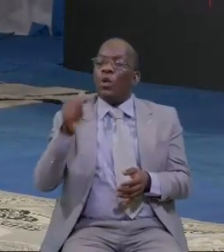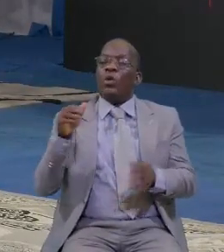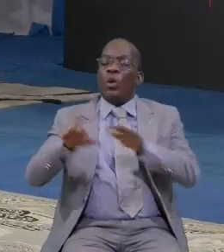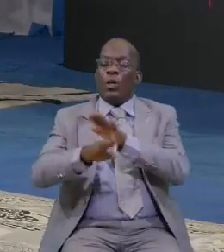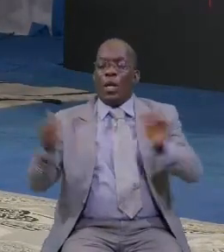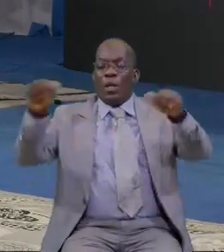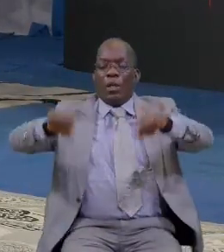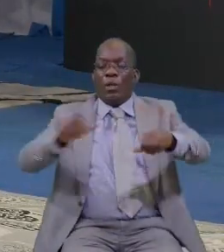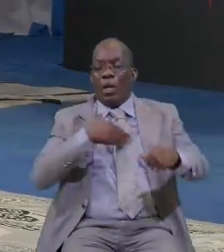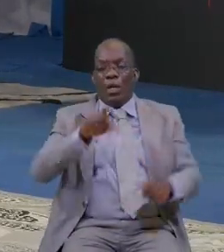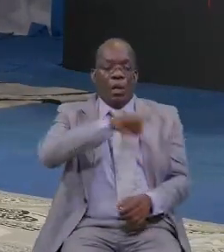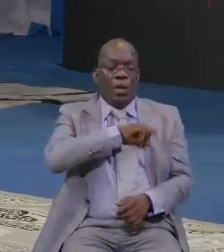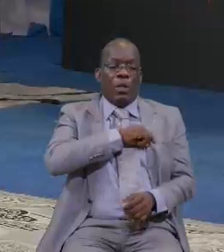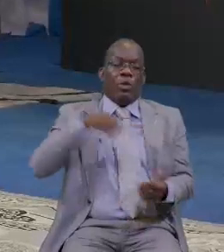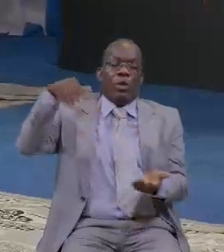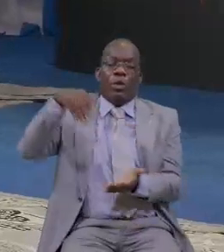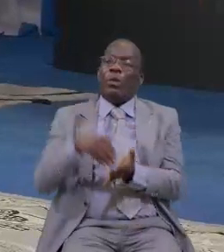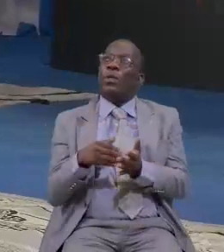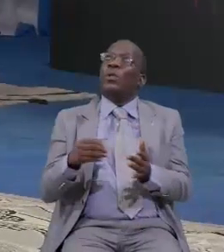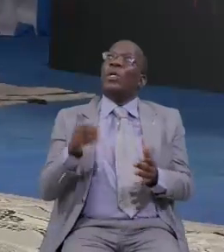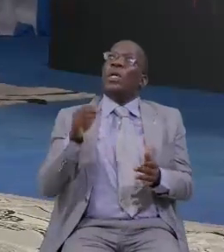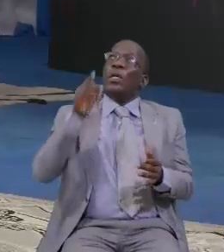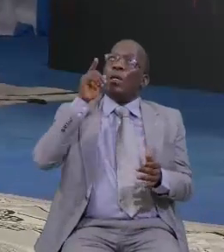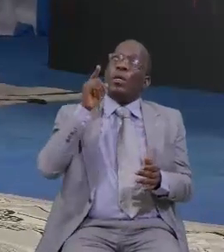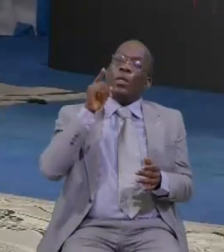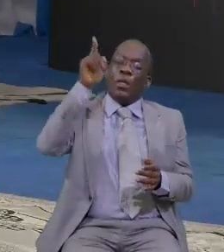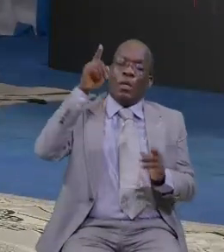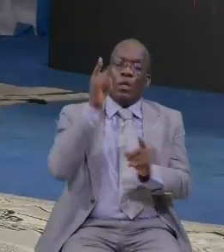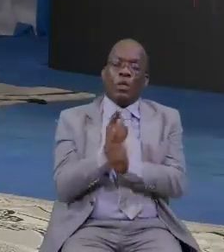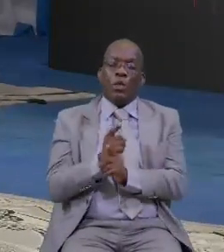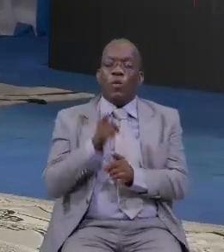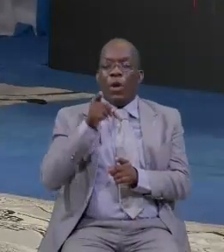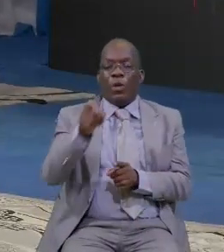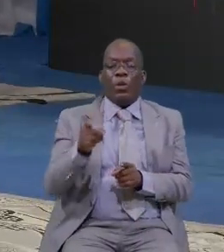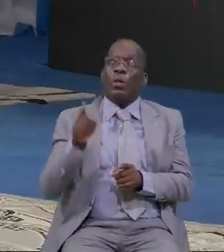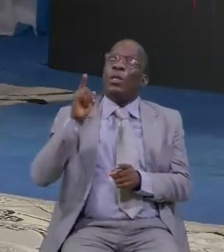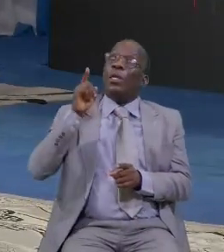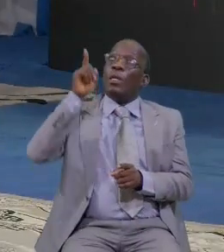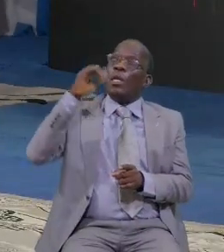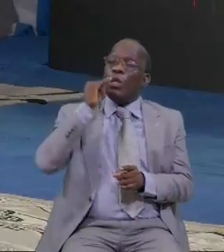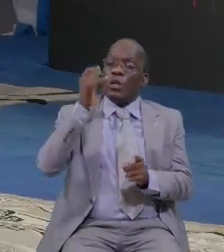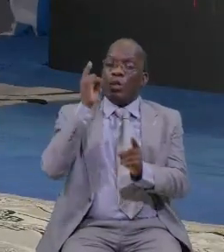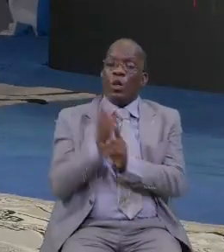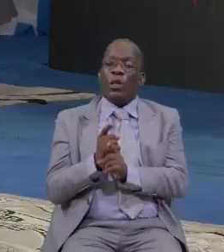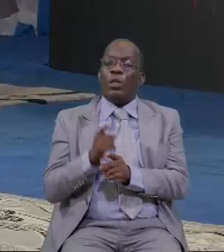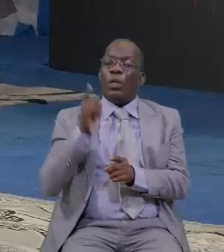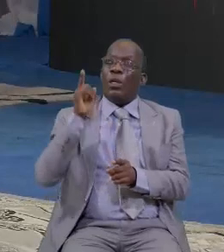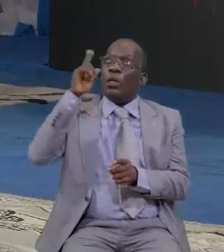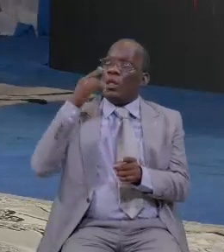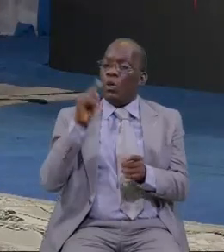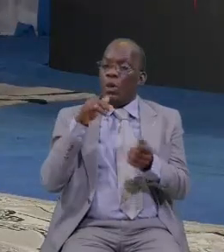He justifies you, not because you are just. He is just. And then is the justifier